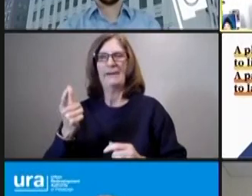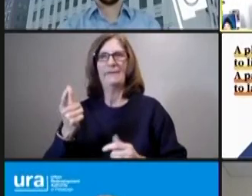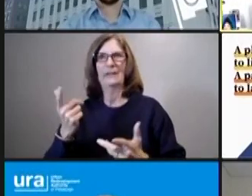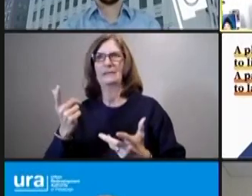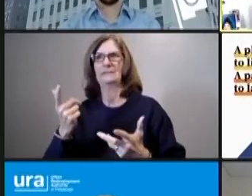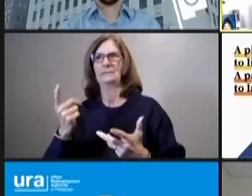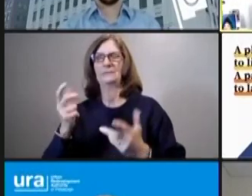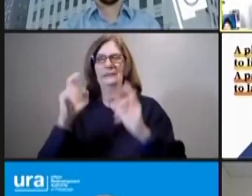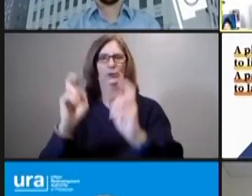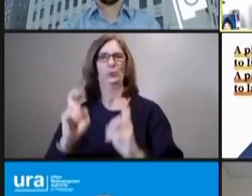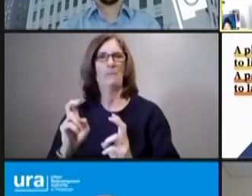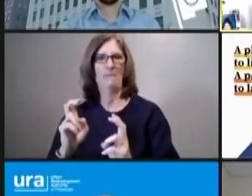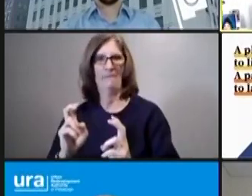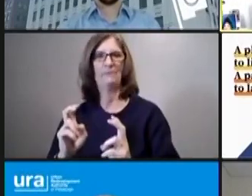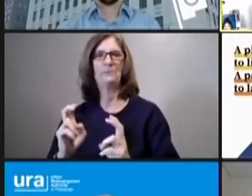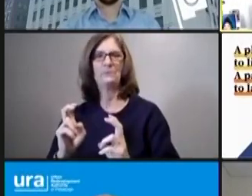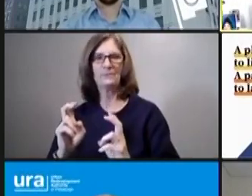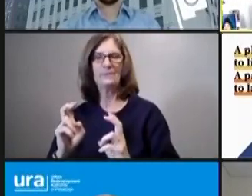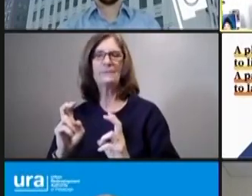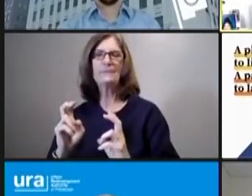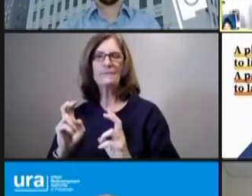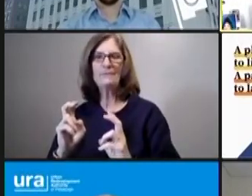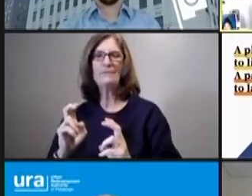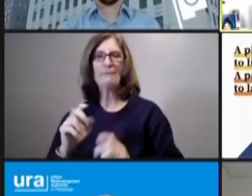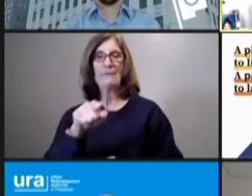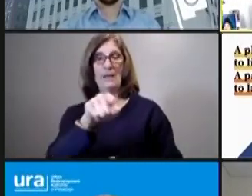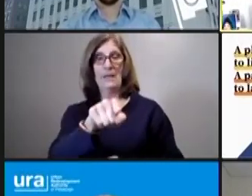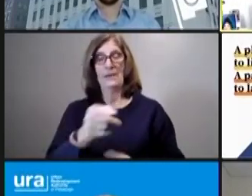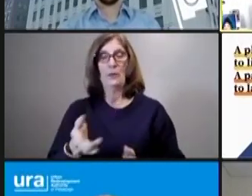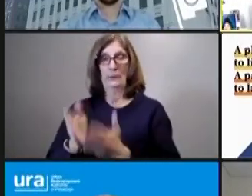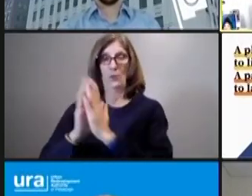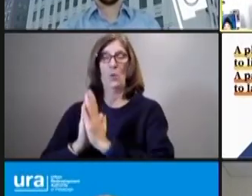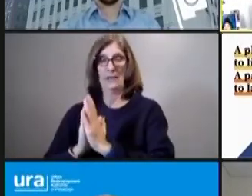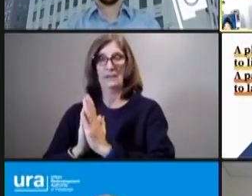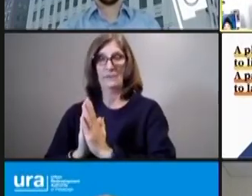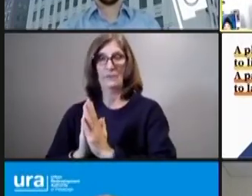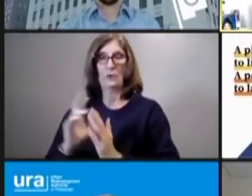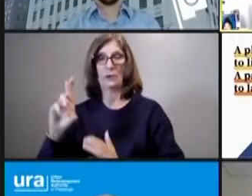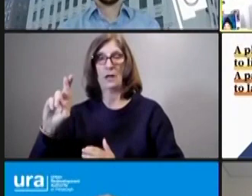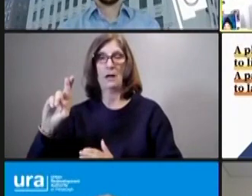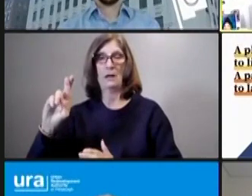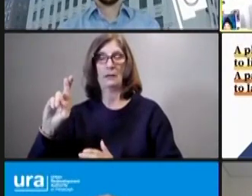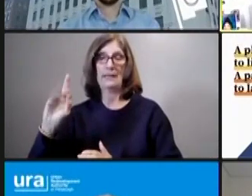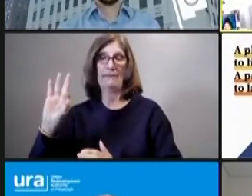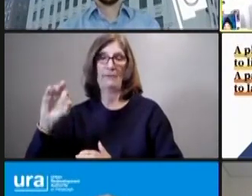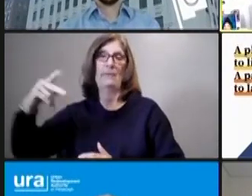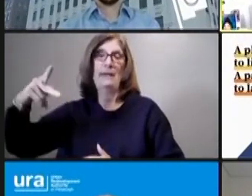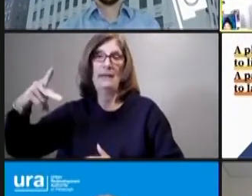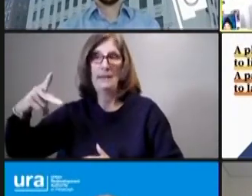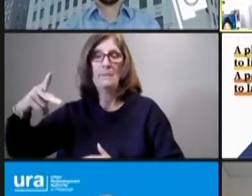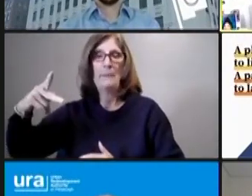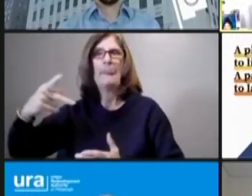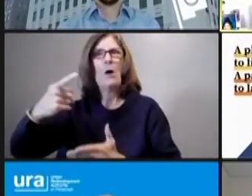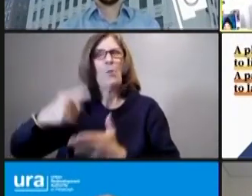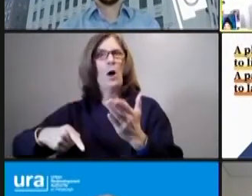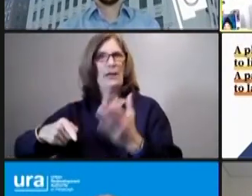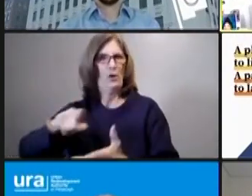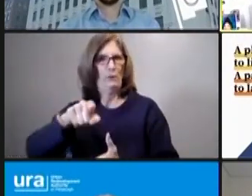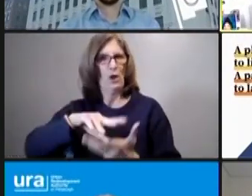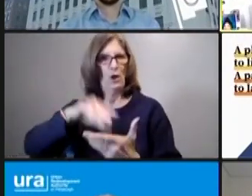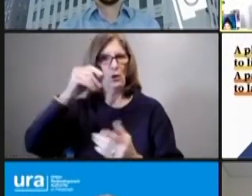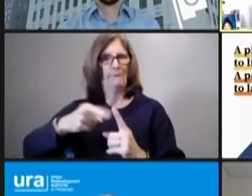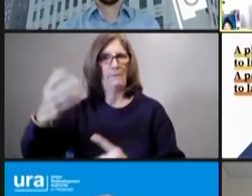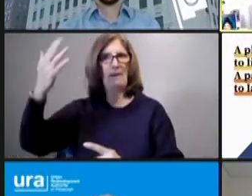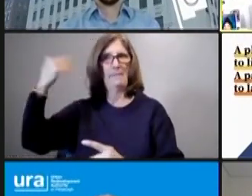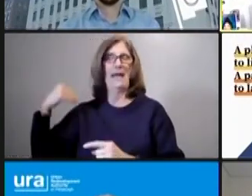the request for responders to the RFP to apply lessons learned, identifying this particular